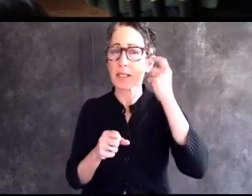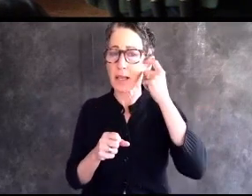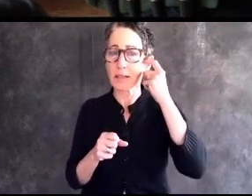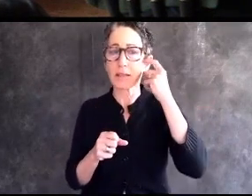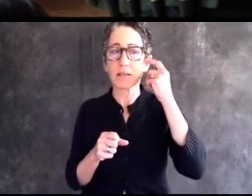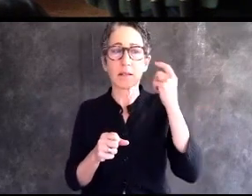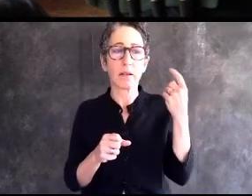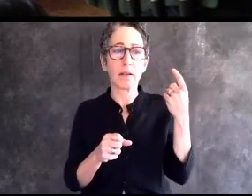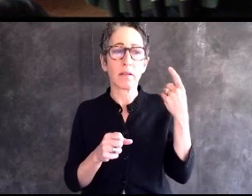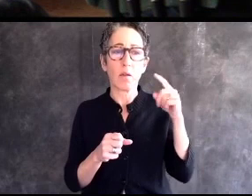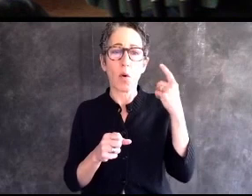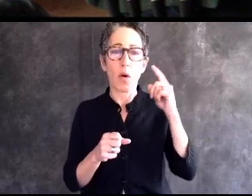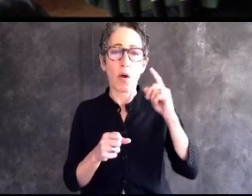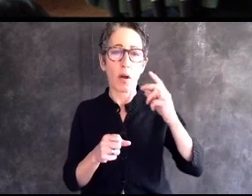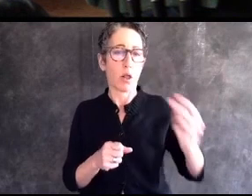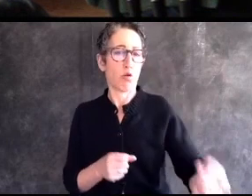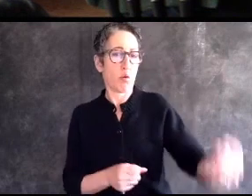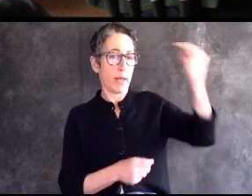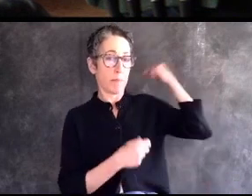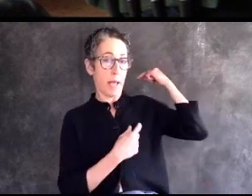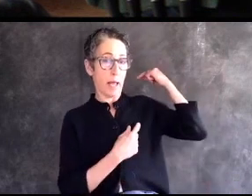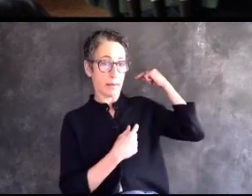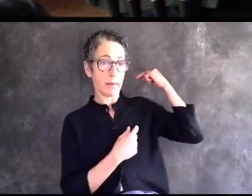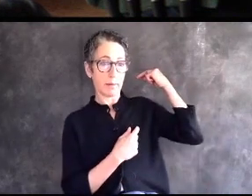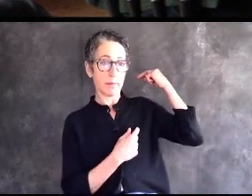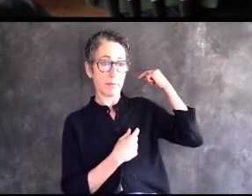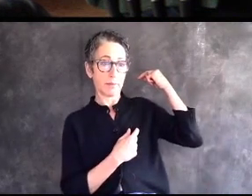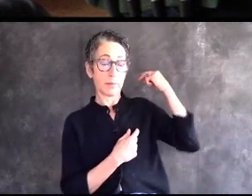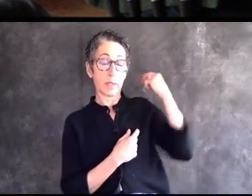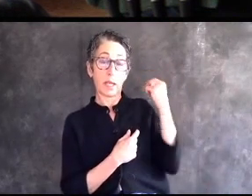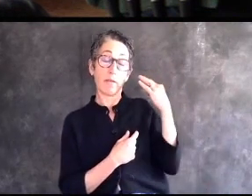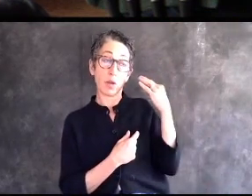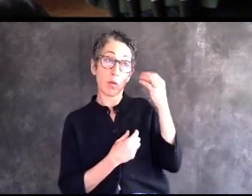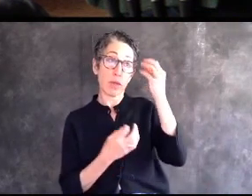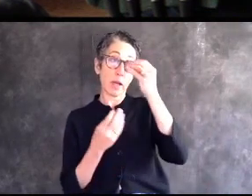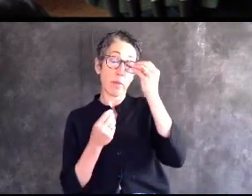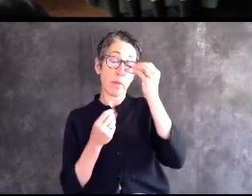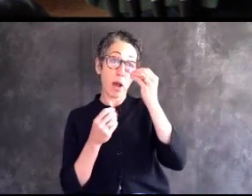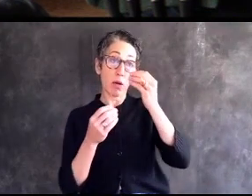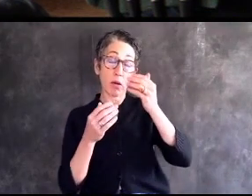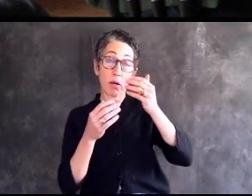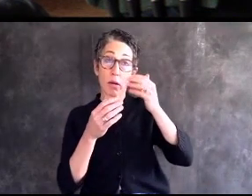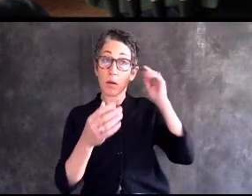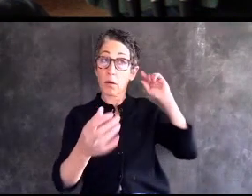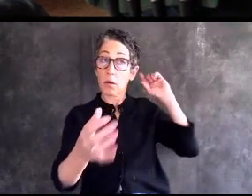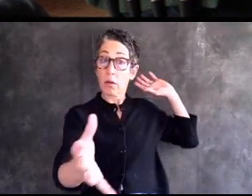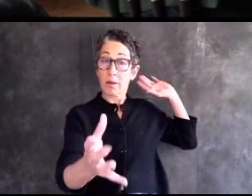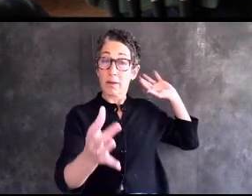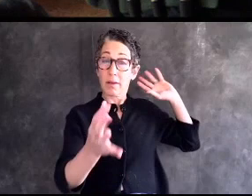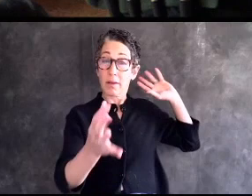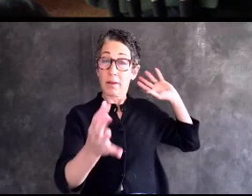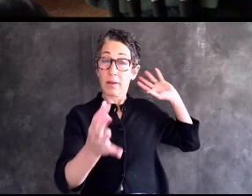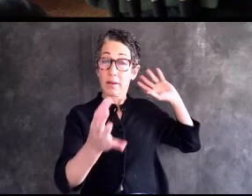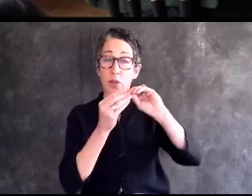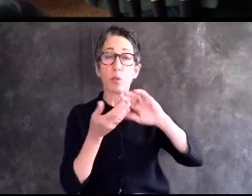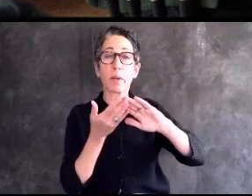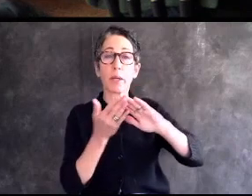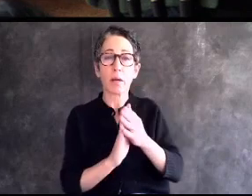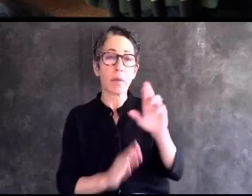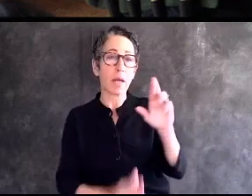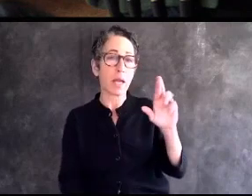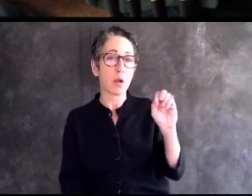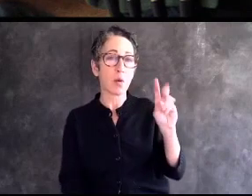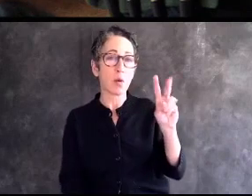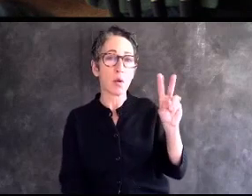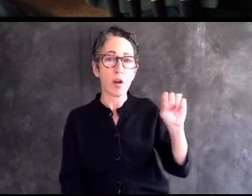mindset. And if you think outside of that, then you can become a reverse mentor. In Taiwan, each and every cabinet member